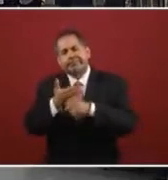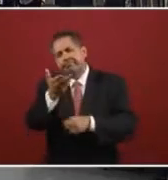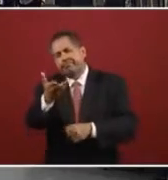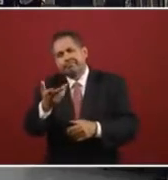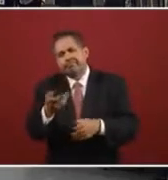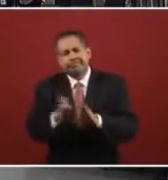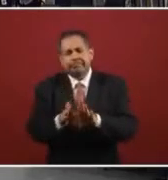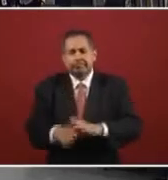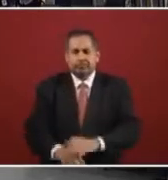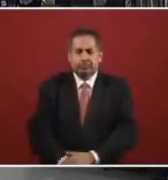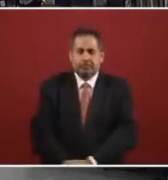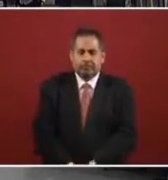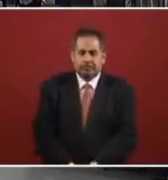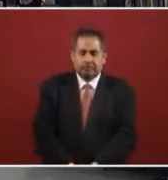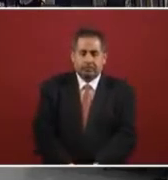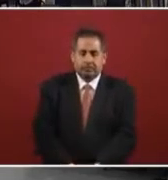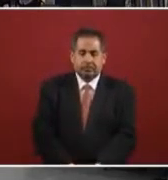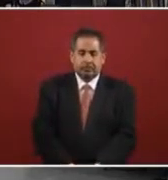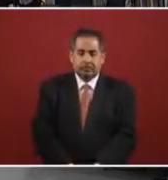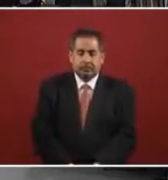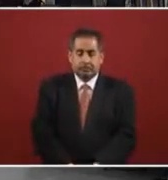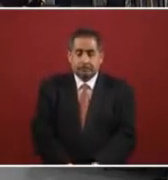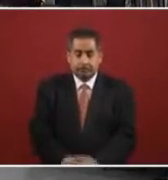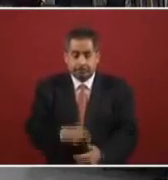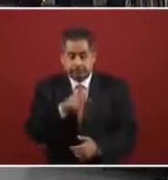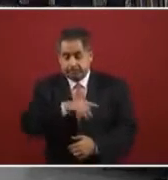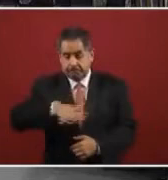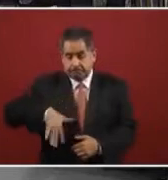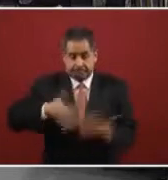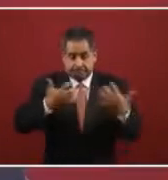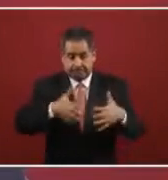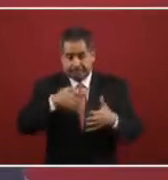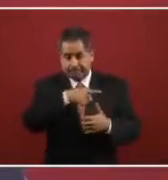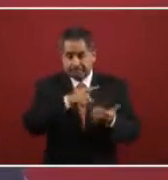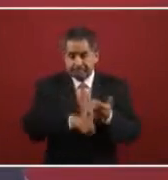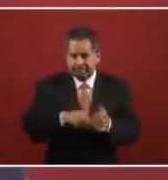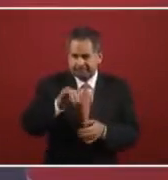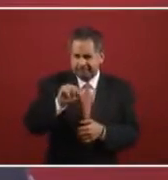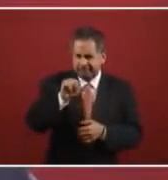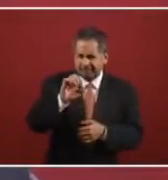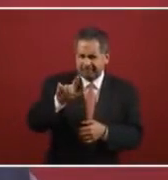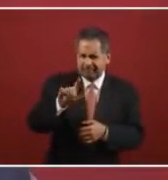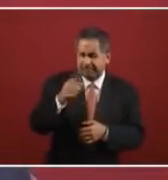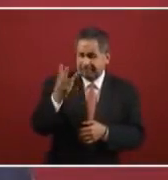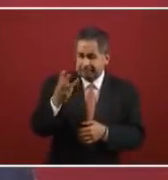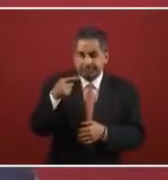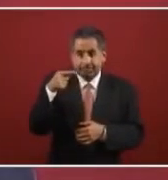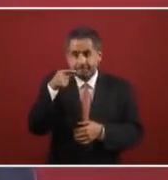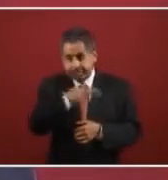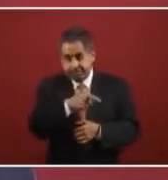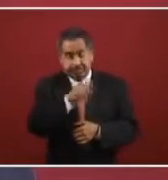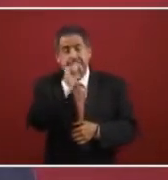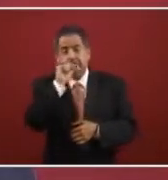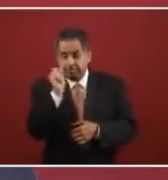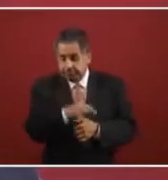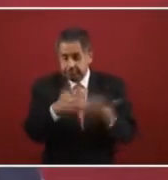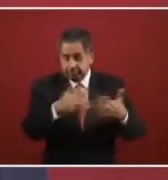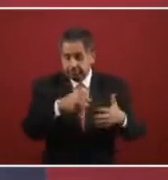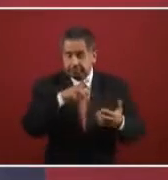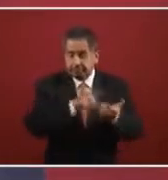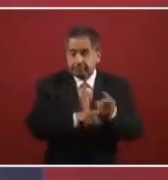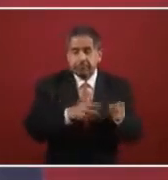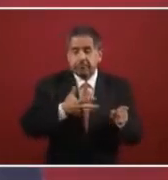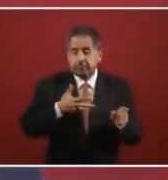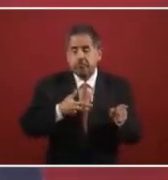gas? How can we La deal with this? empresa que hemos estado mencionando y The salvar company el that we've interés, been mentioning esa misma empresa is the same